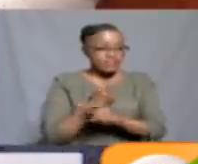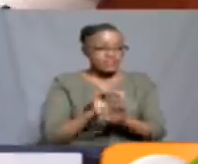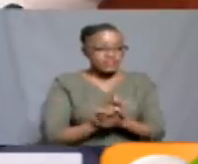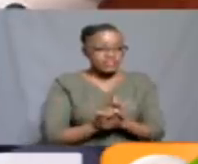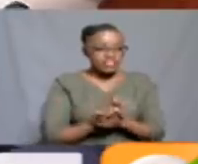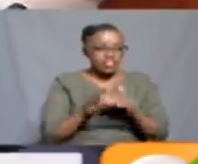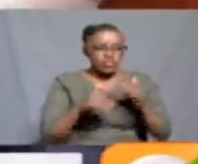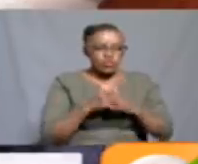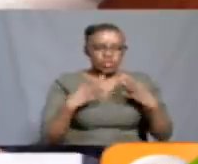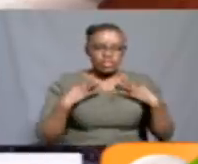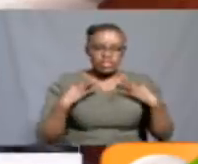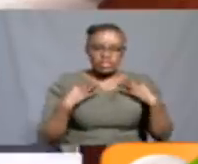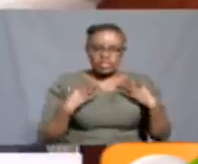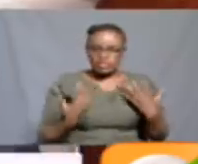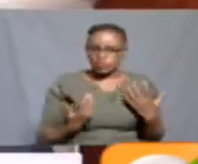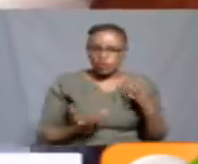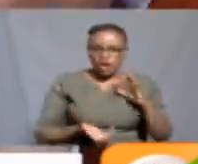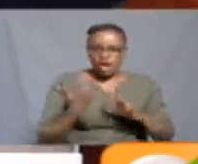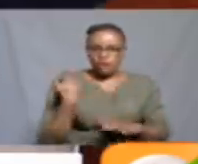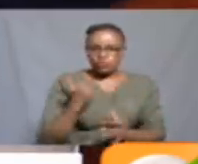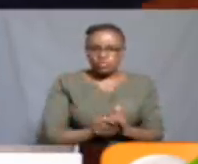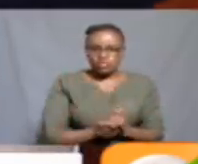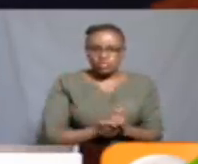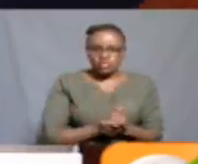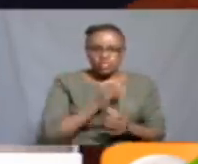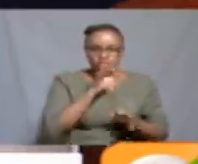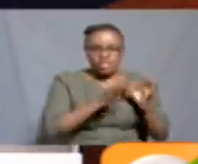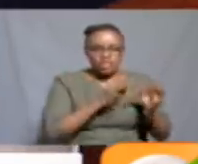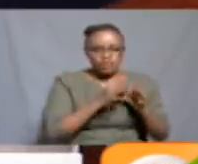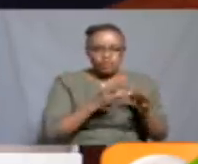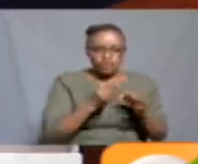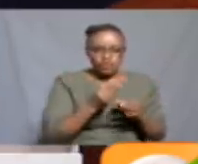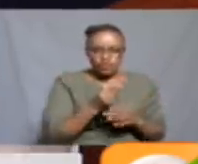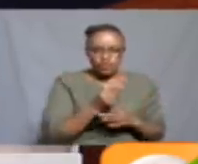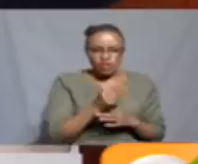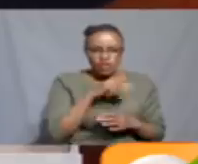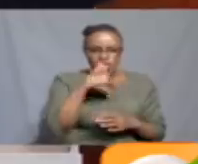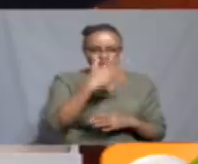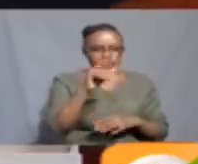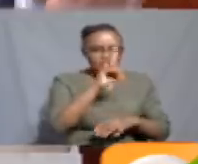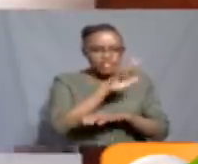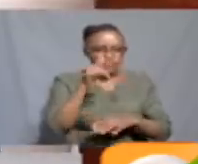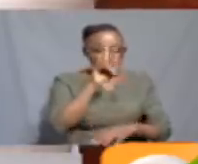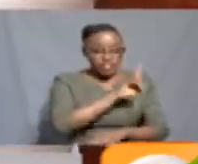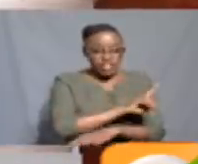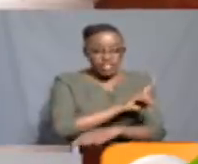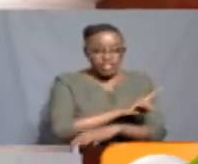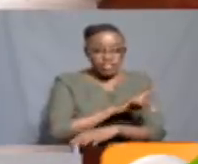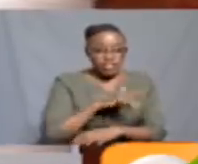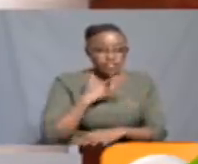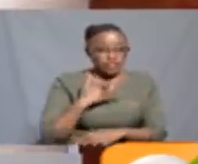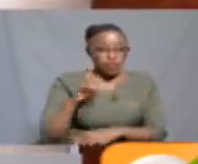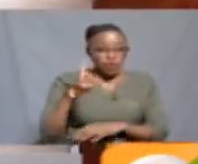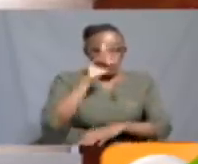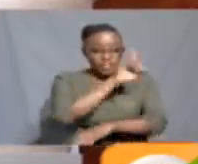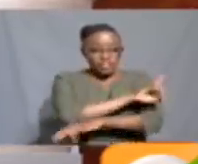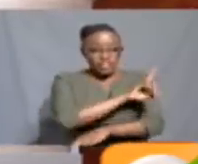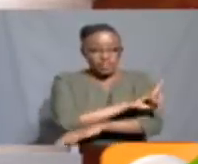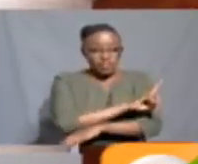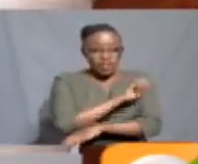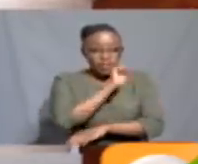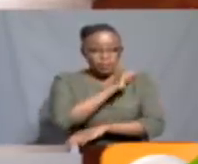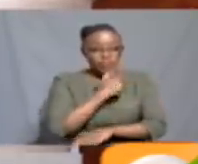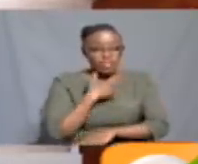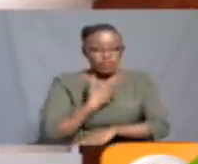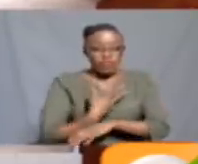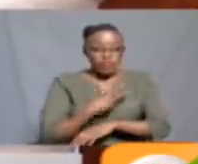All these were out. Every day I had to spin 1 hour. Every day. You don't spin one day, third day